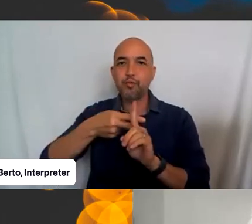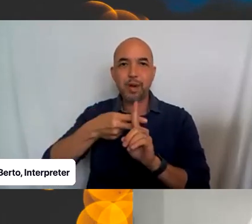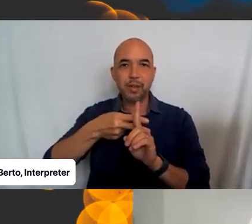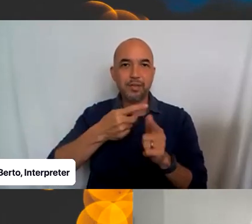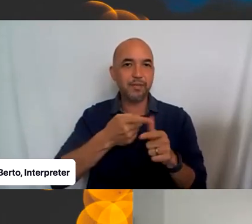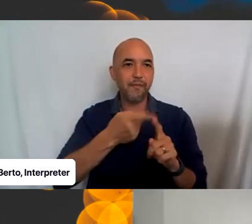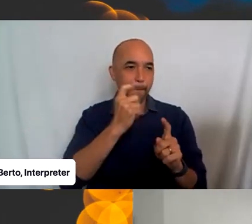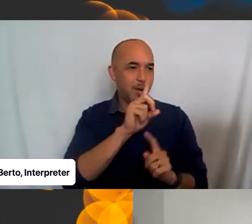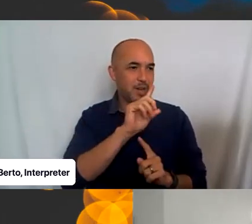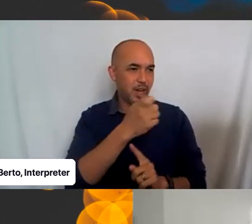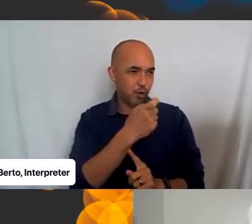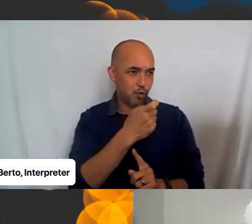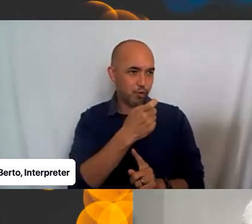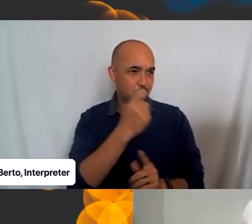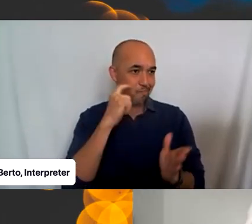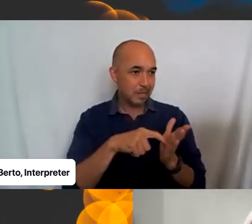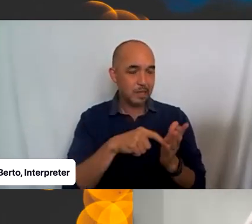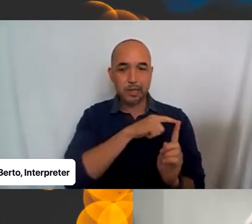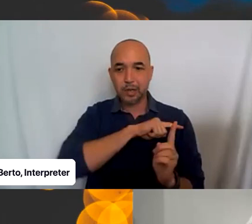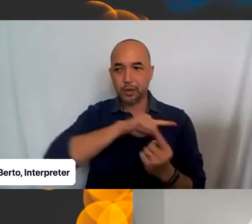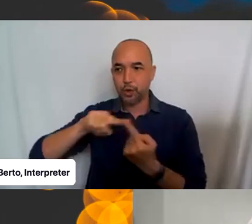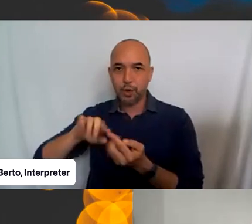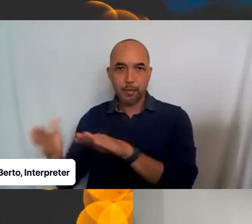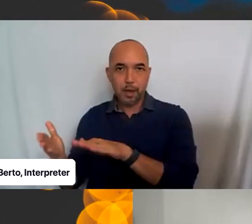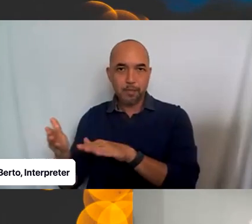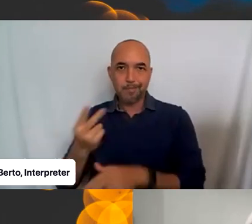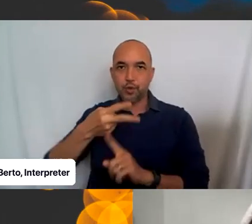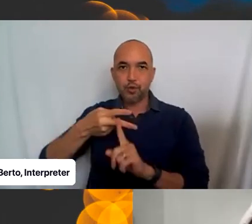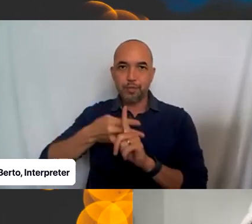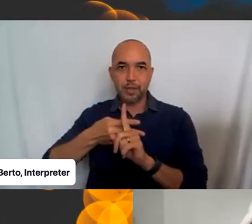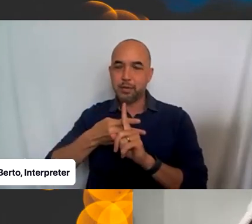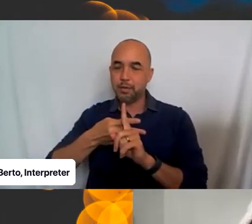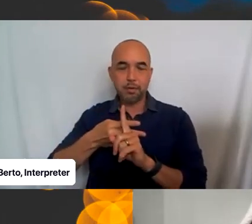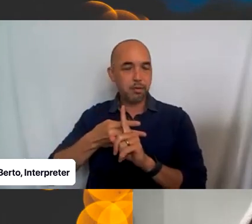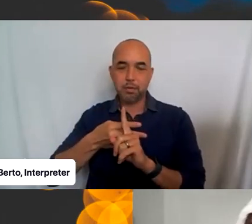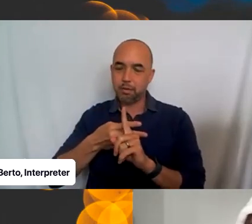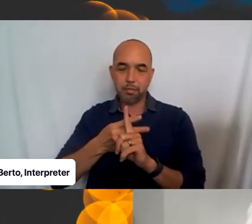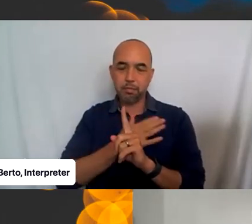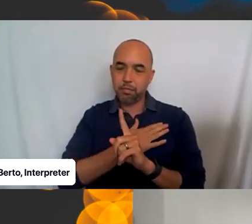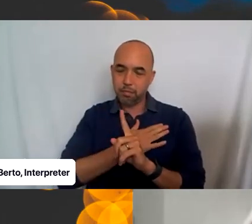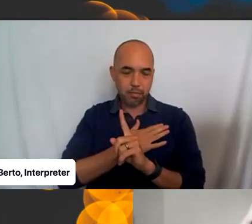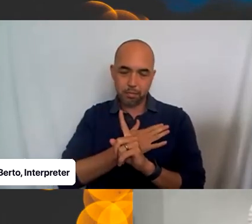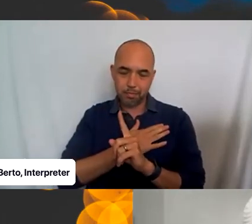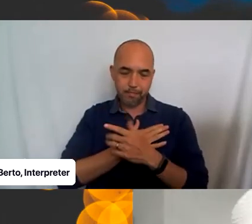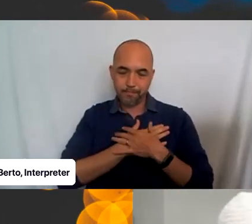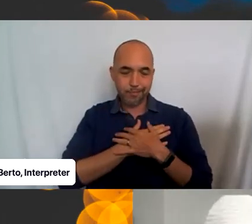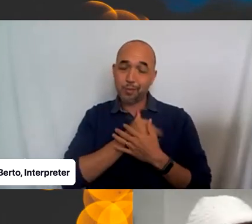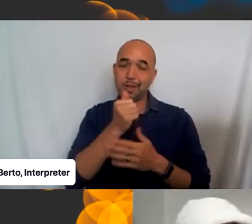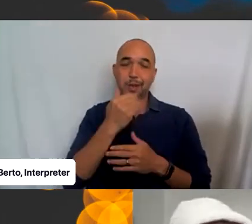of diagnosis to her passing away. And I was just absolutely, it was not